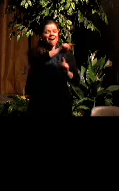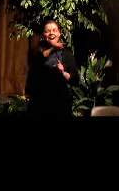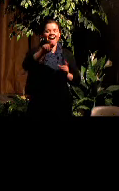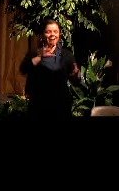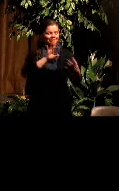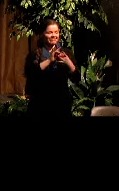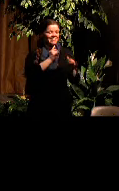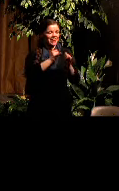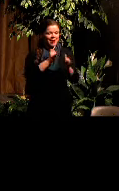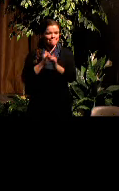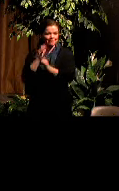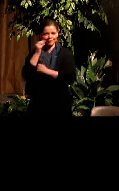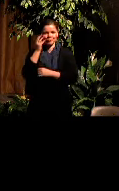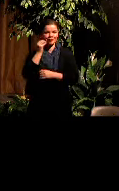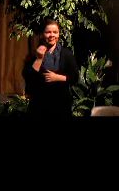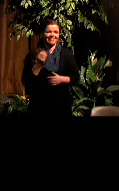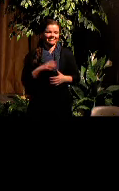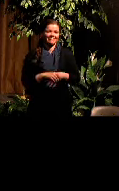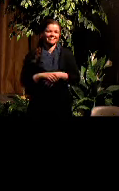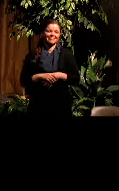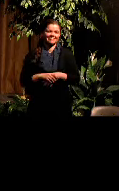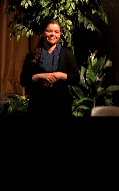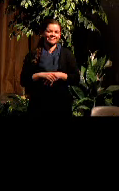know it or not, it's going to be birds.